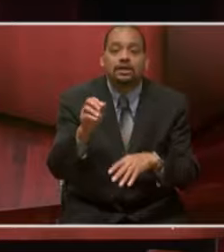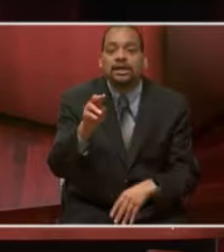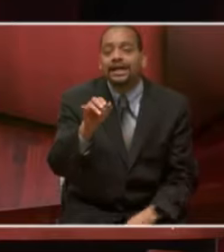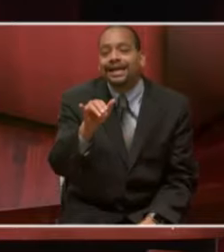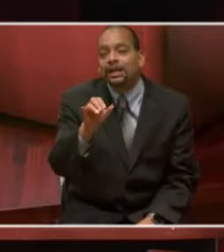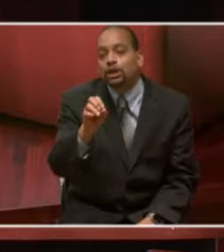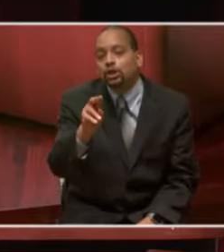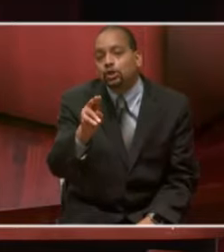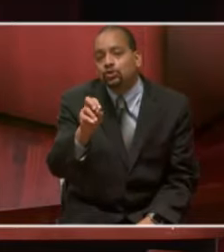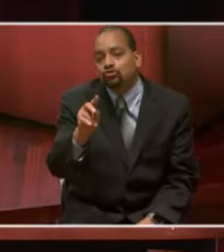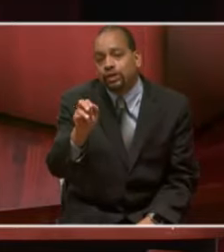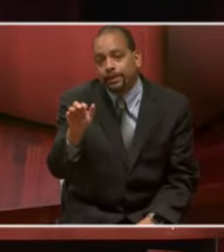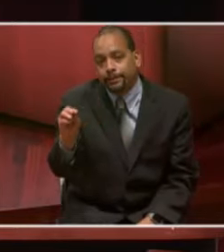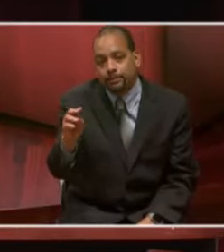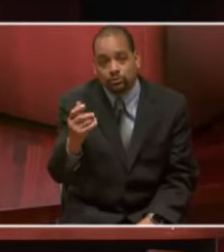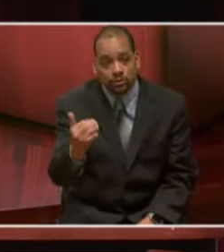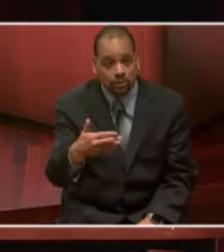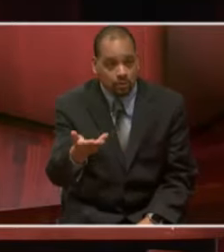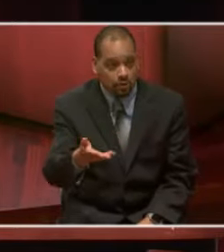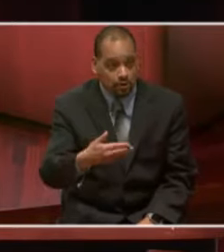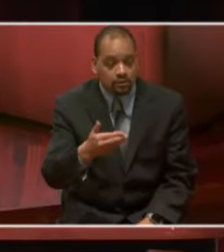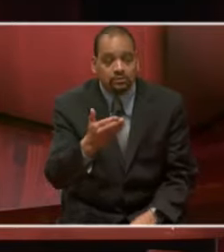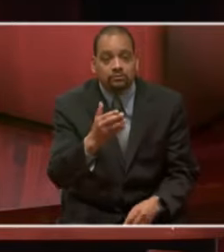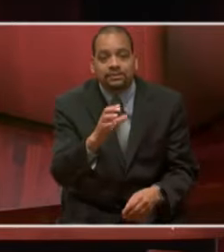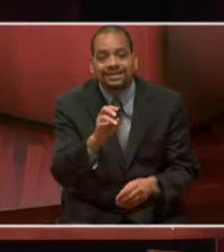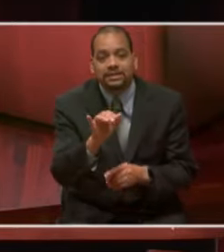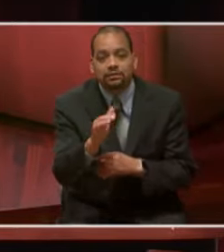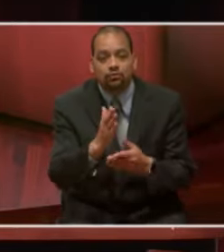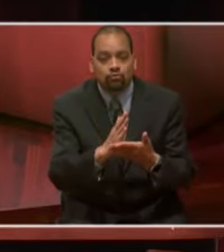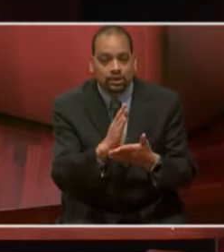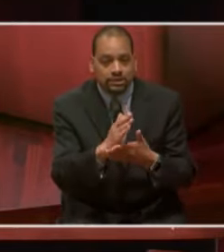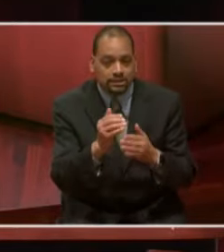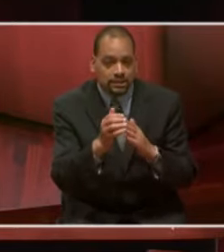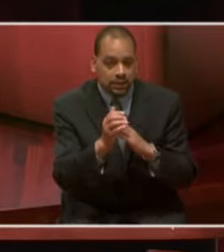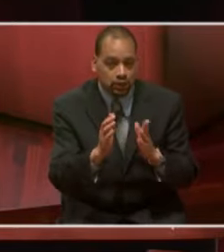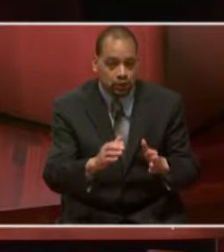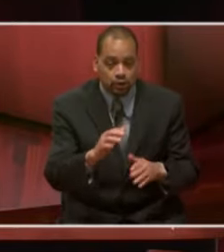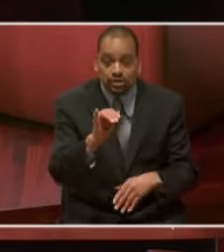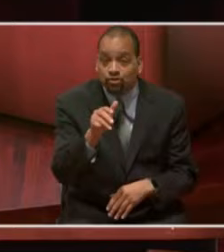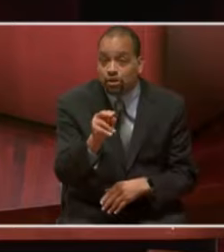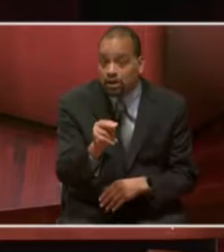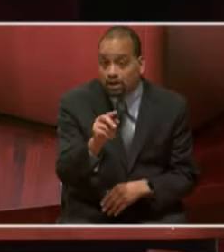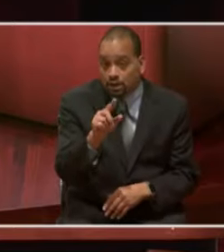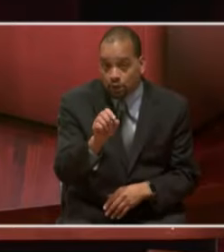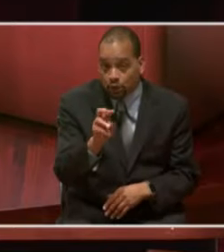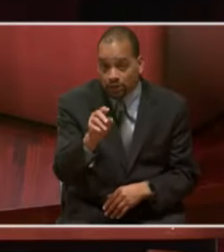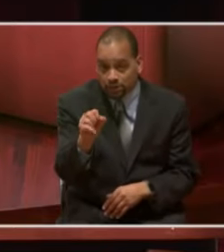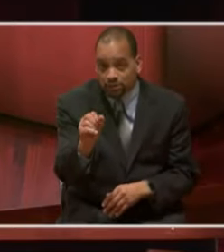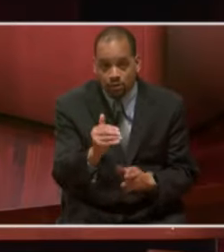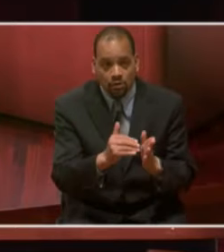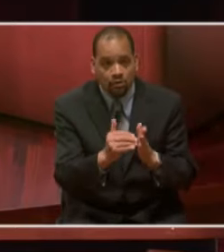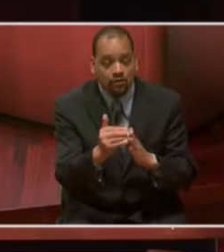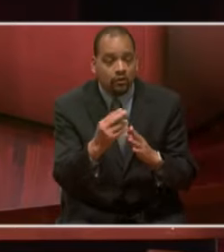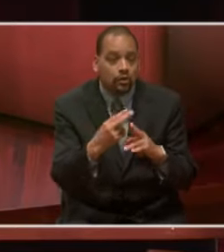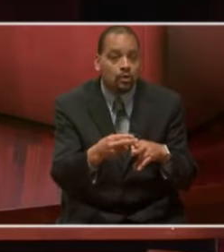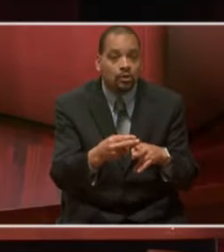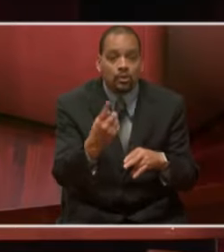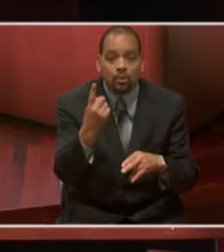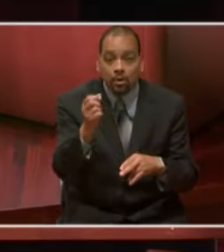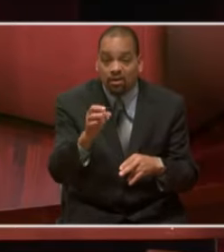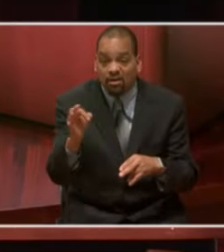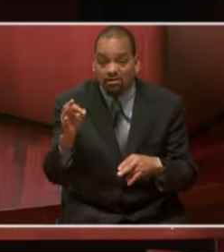year, drawing more than 9,000 visitors to our rotunda over the New Year's holiday this year. The host committee